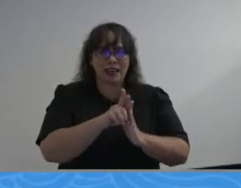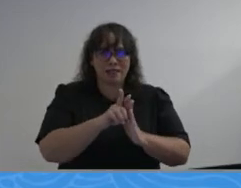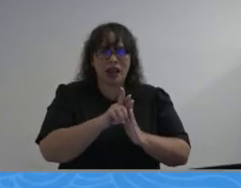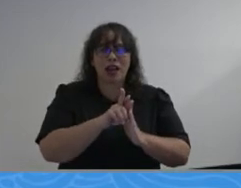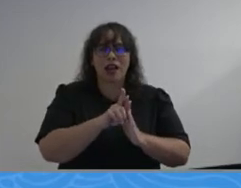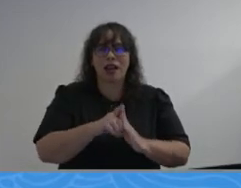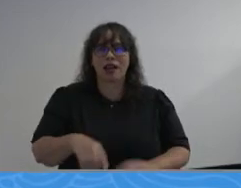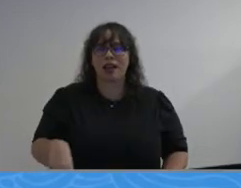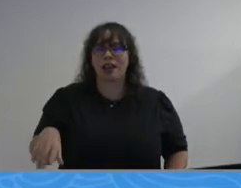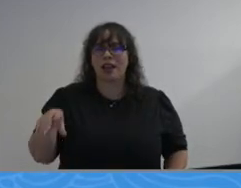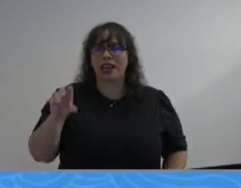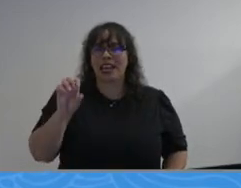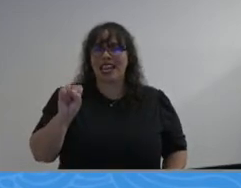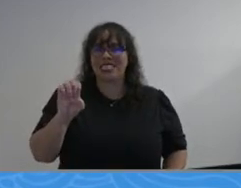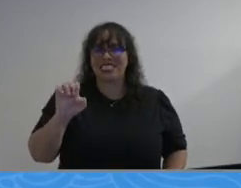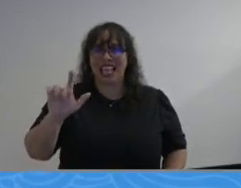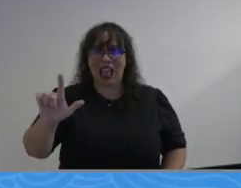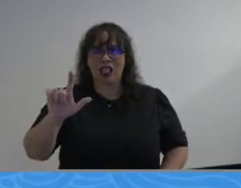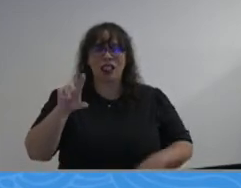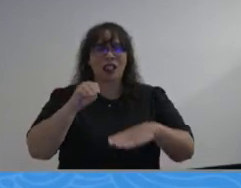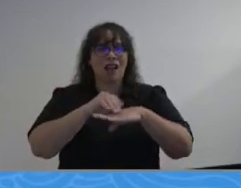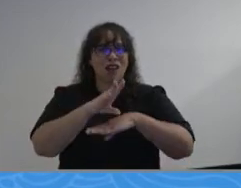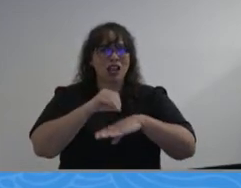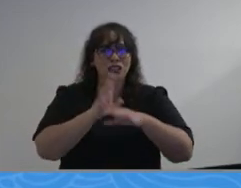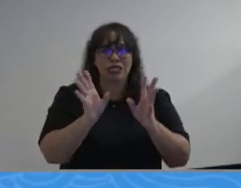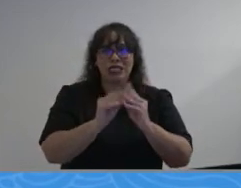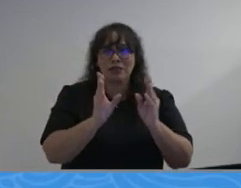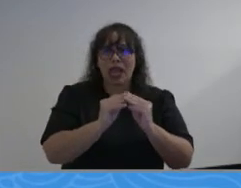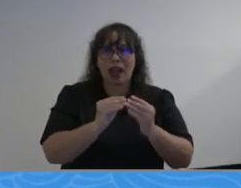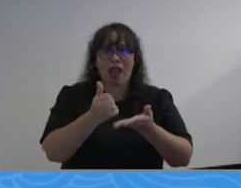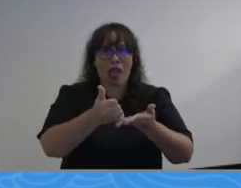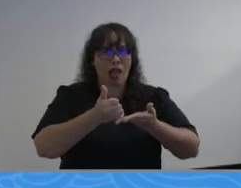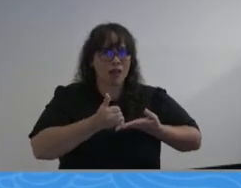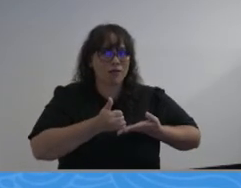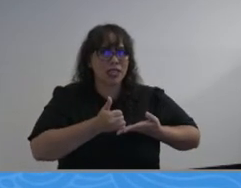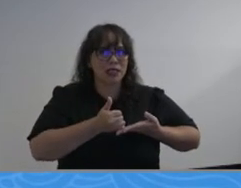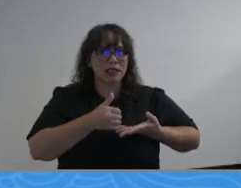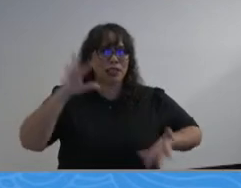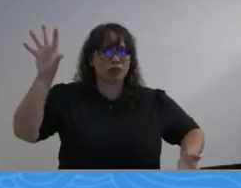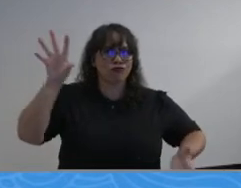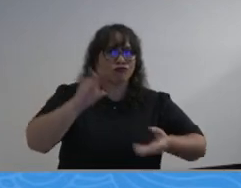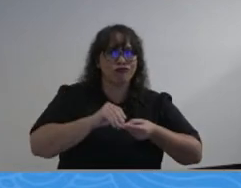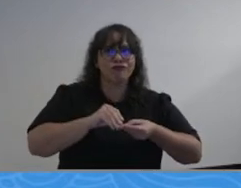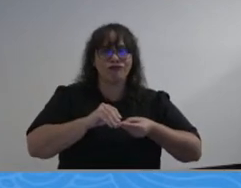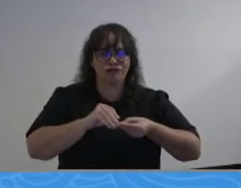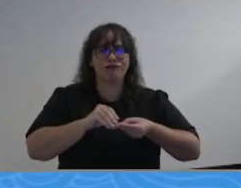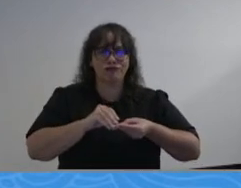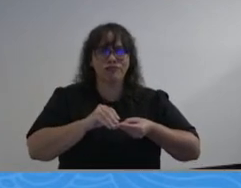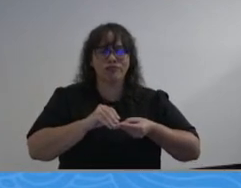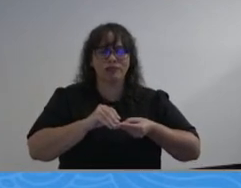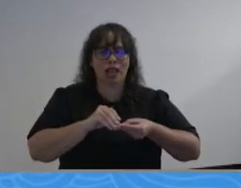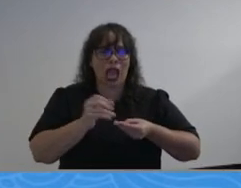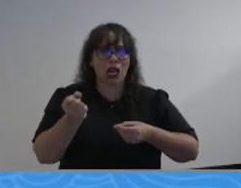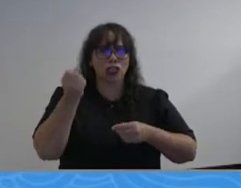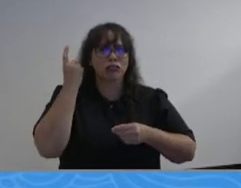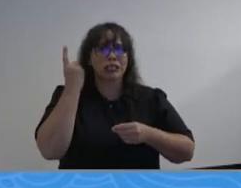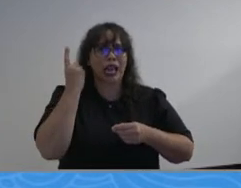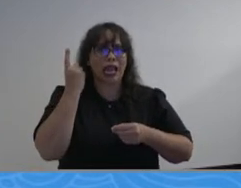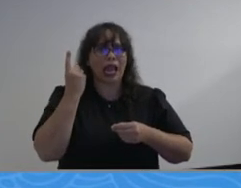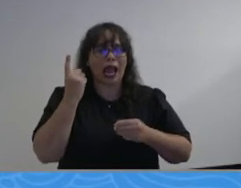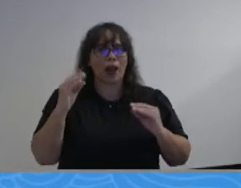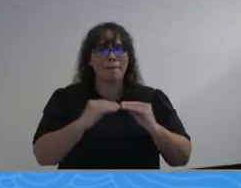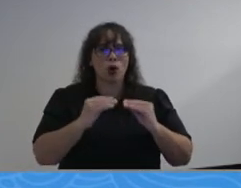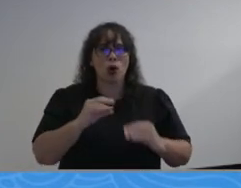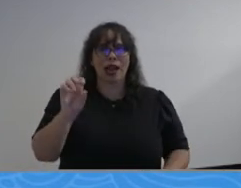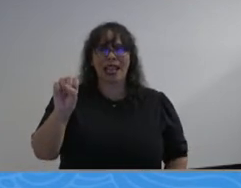an SEL, even advisory committee, to even help us, right, compile and curate and understand what more of